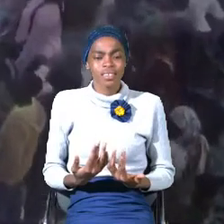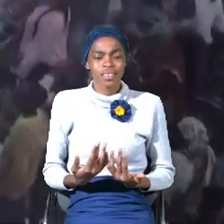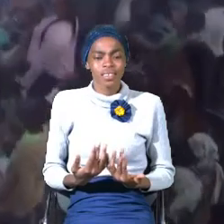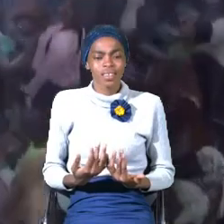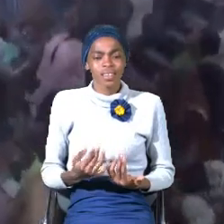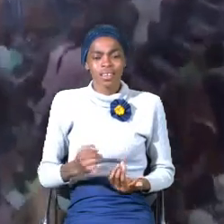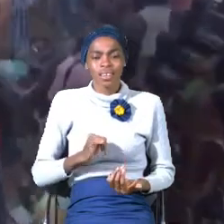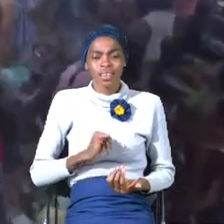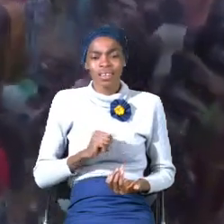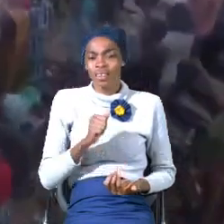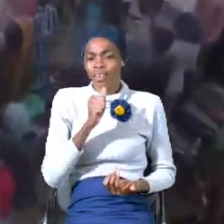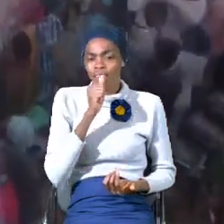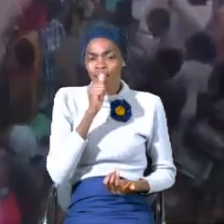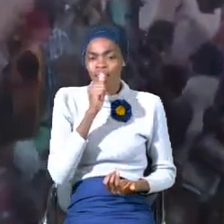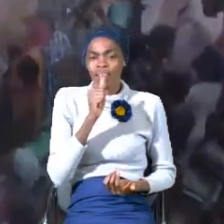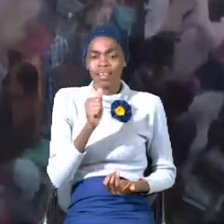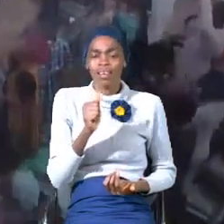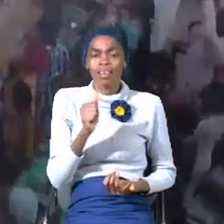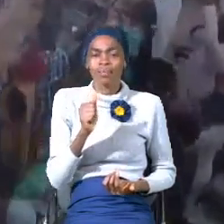I.